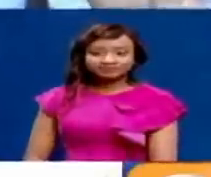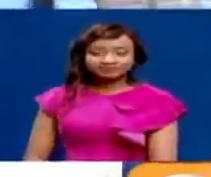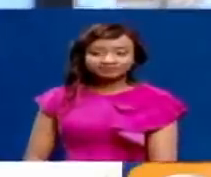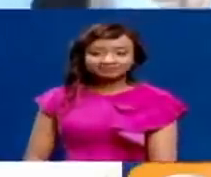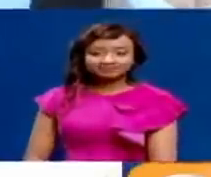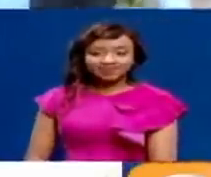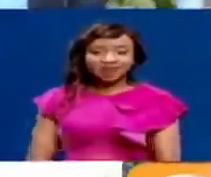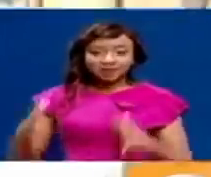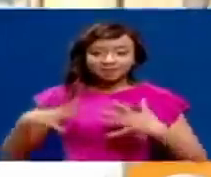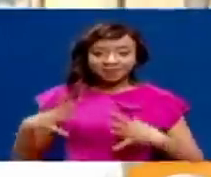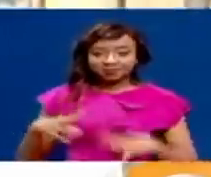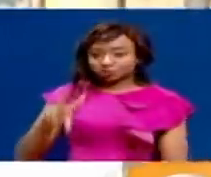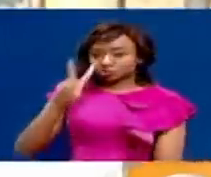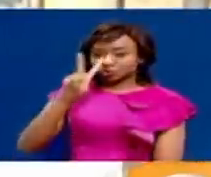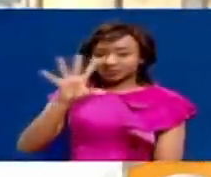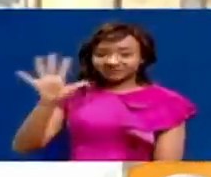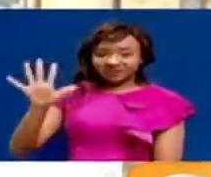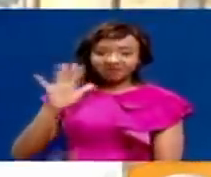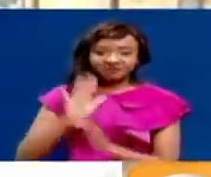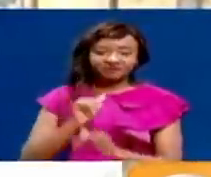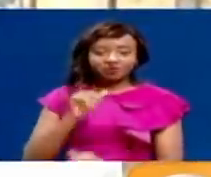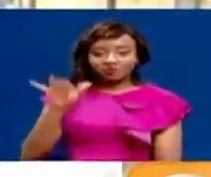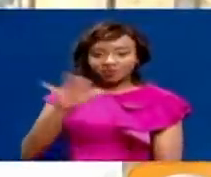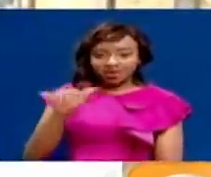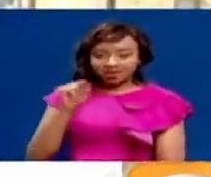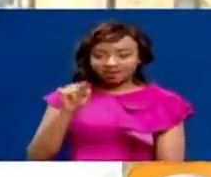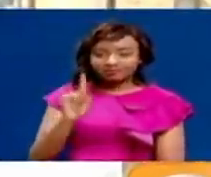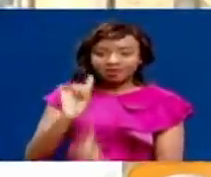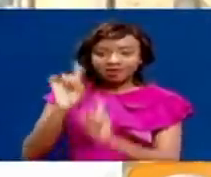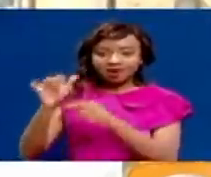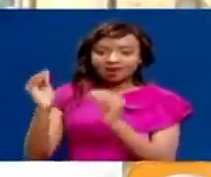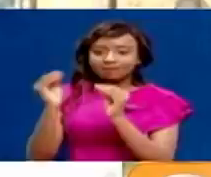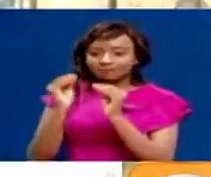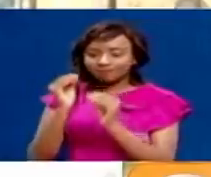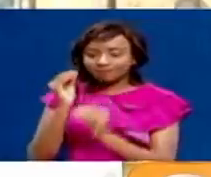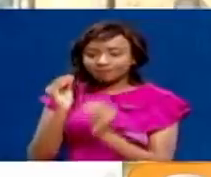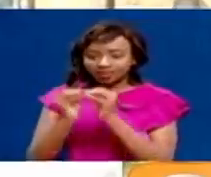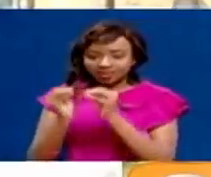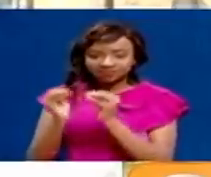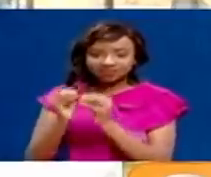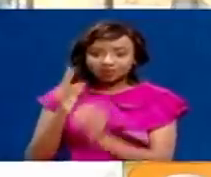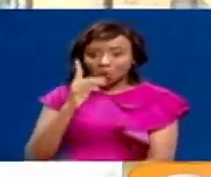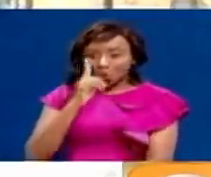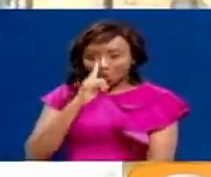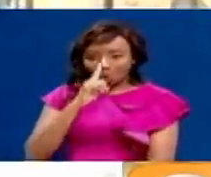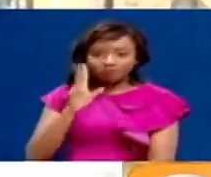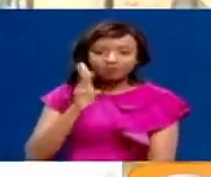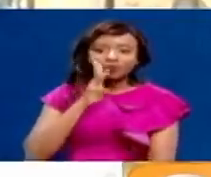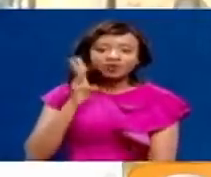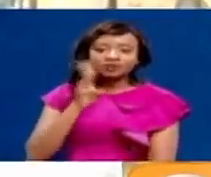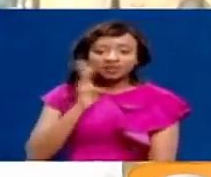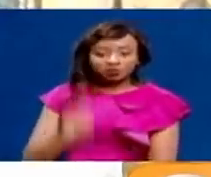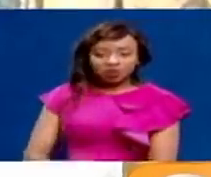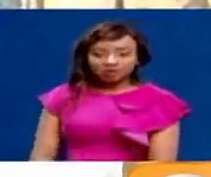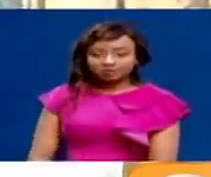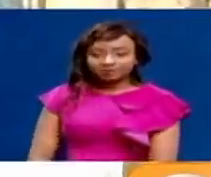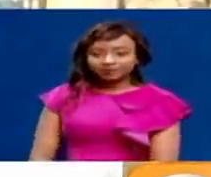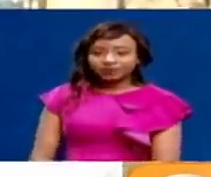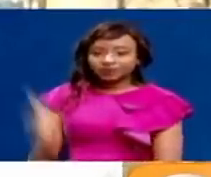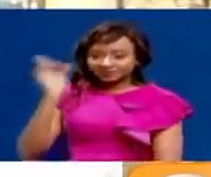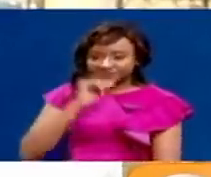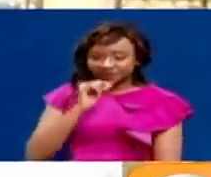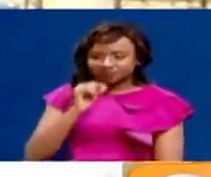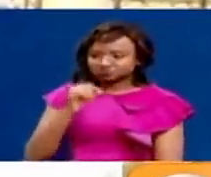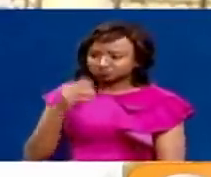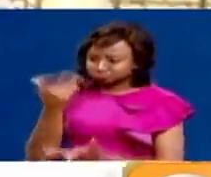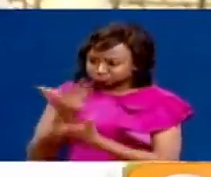Zaidi ya wabunge 25 kutoka magharibi walikongamana nyumbani kwake Seneta wa Bungoma Moses Masika Wetangula, na wakatoka na